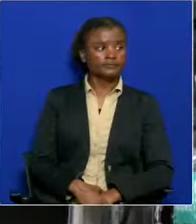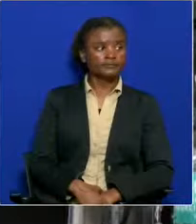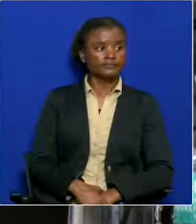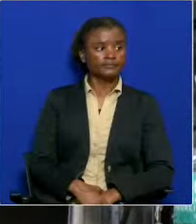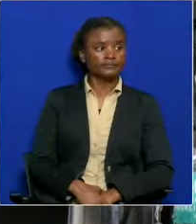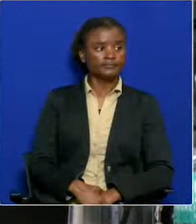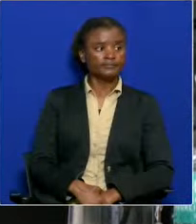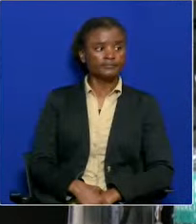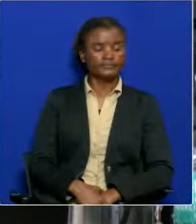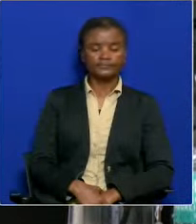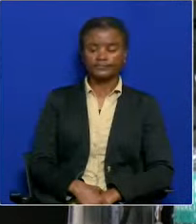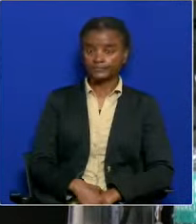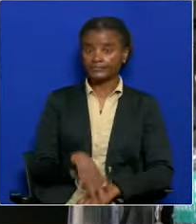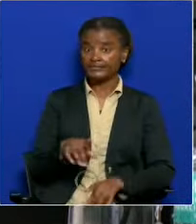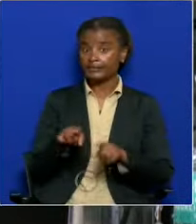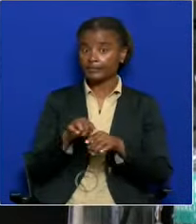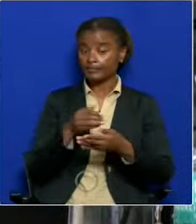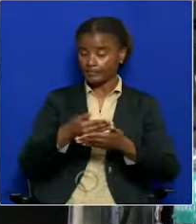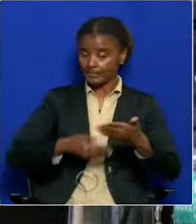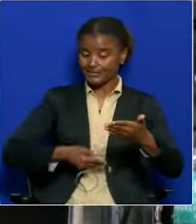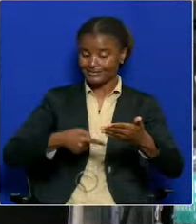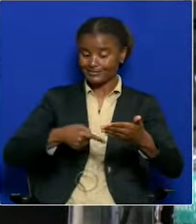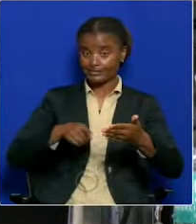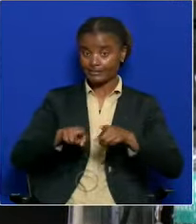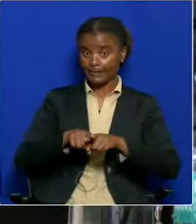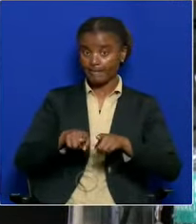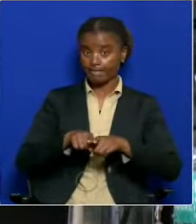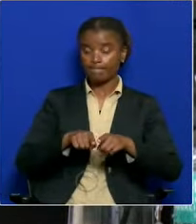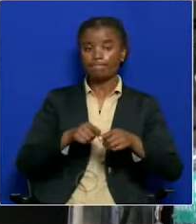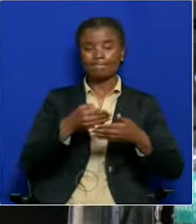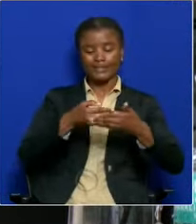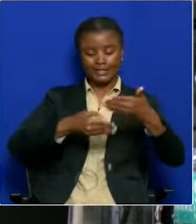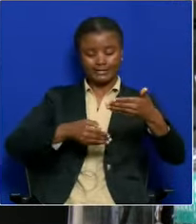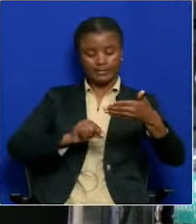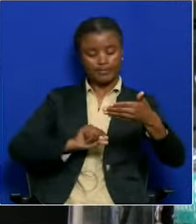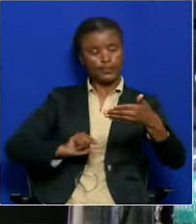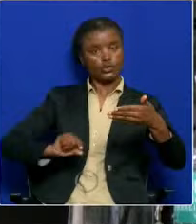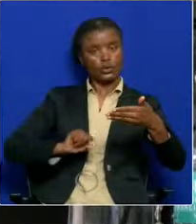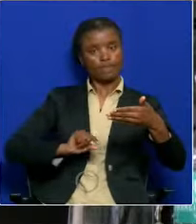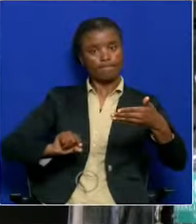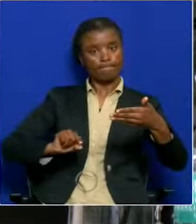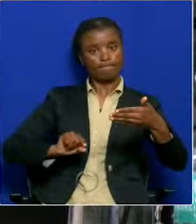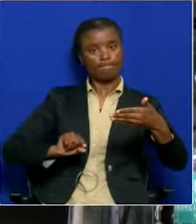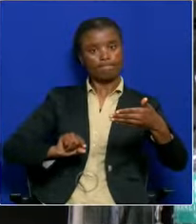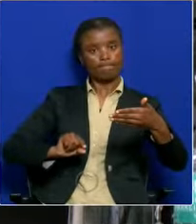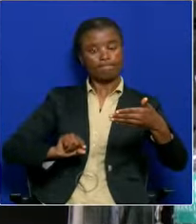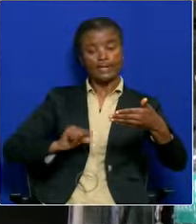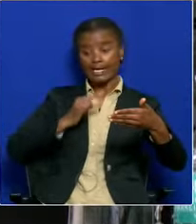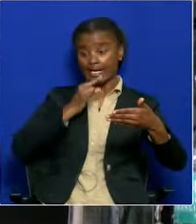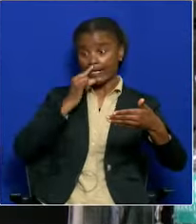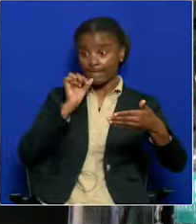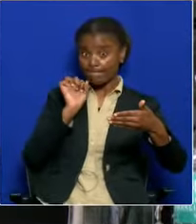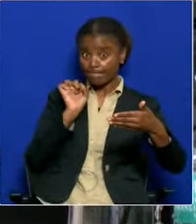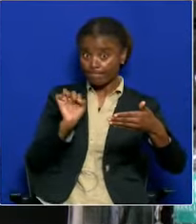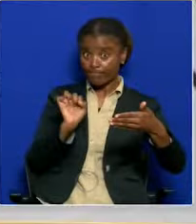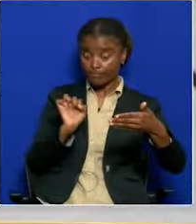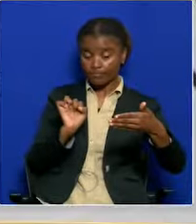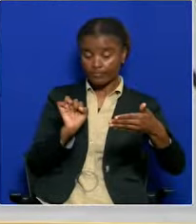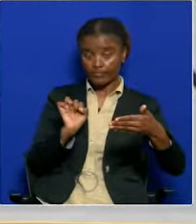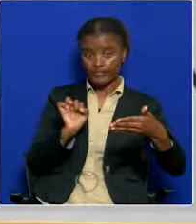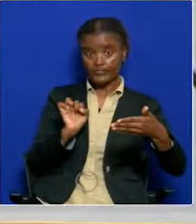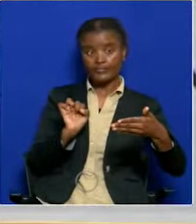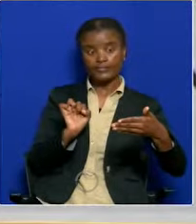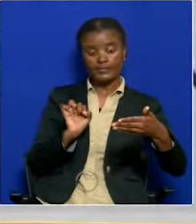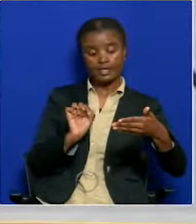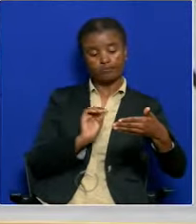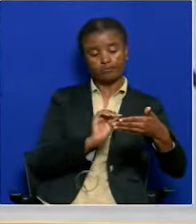Just on the same page, just at the bottom, next to your name, that would be the date.